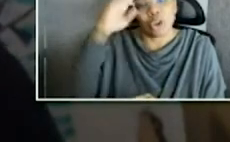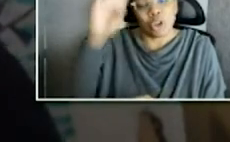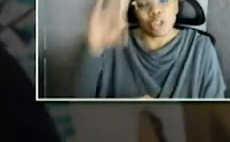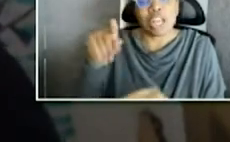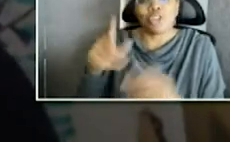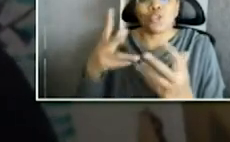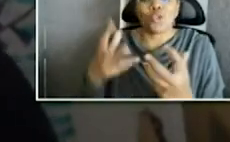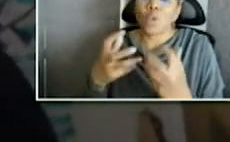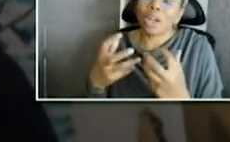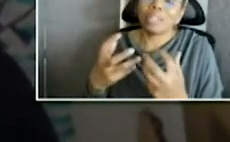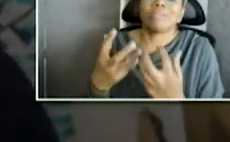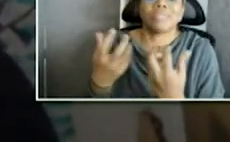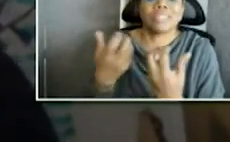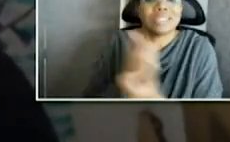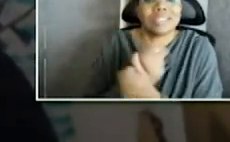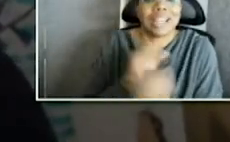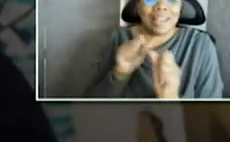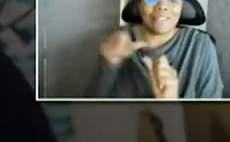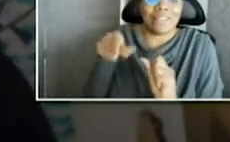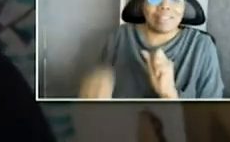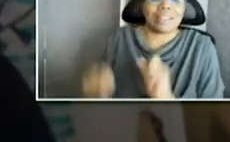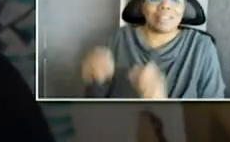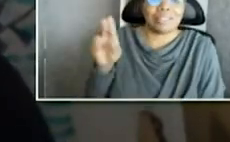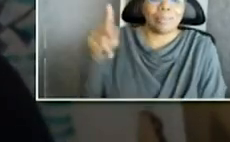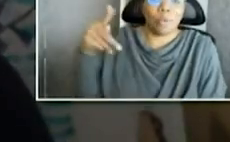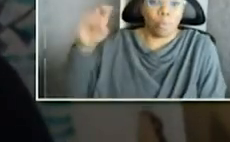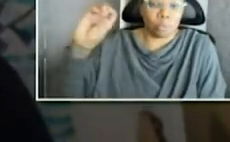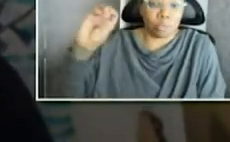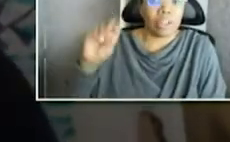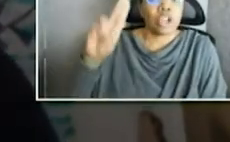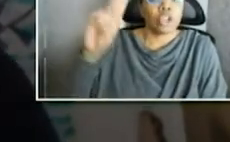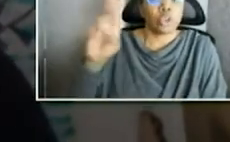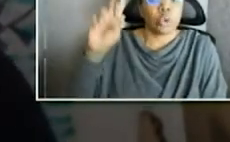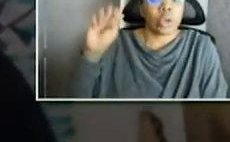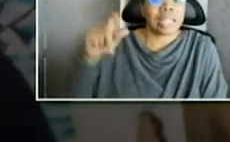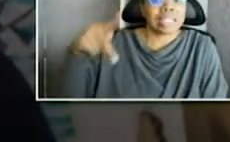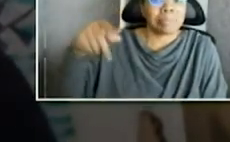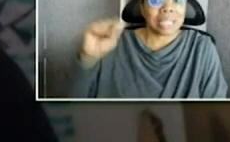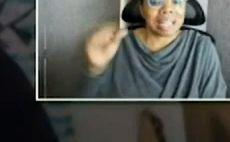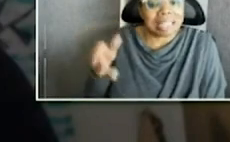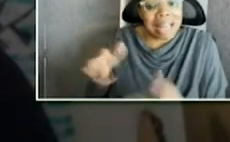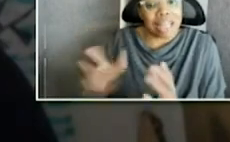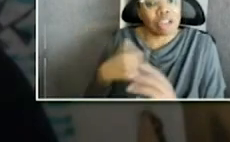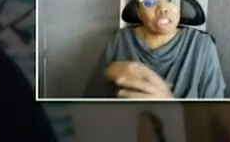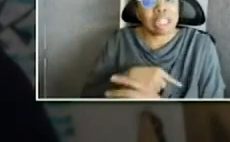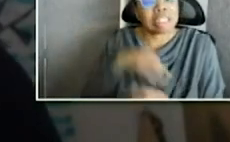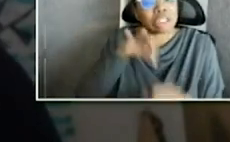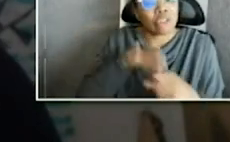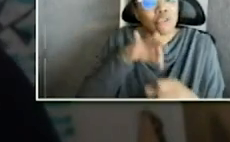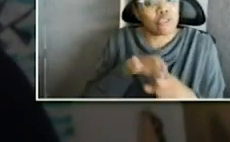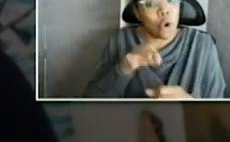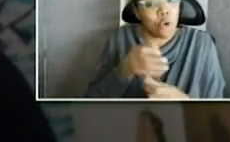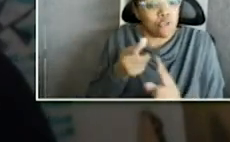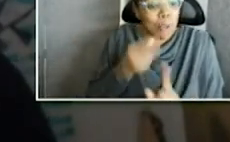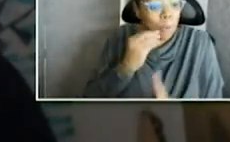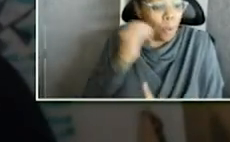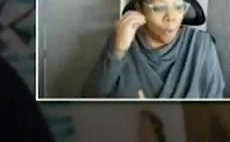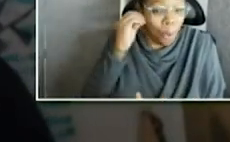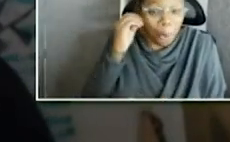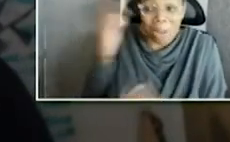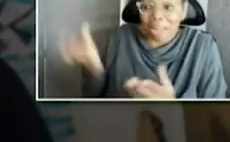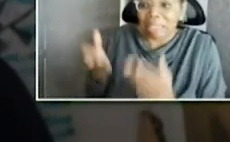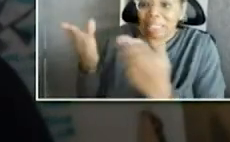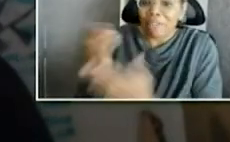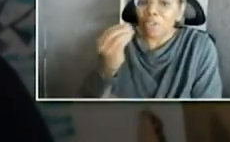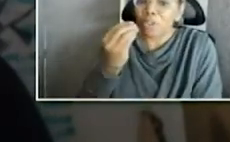The U.S. Postal Service allows us to vote from the safety of our homes, delivers food and medicines, and most recently has